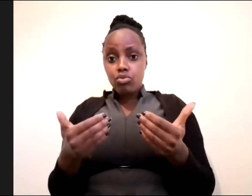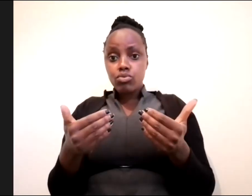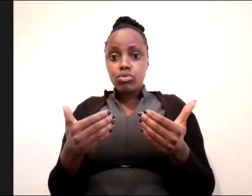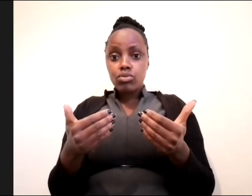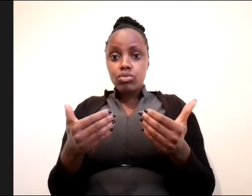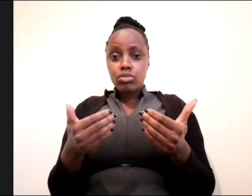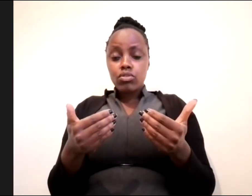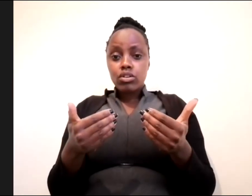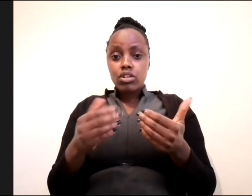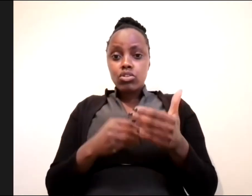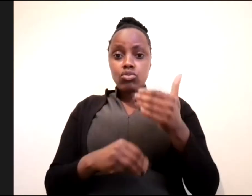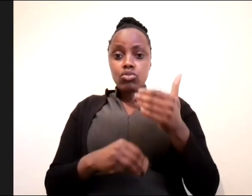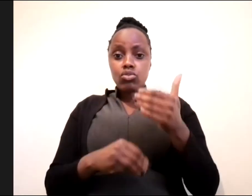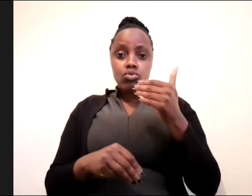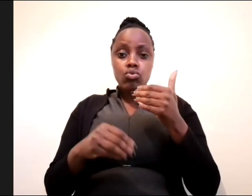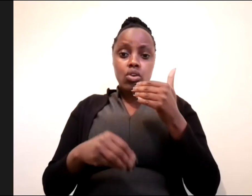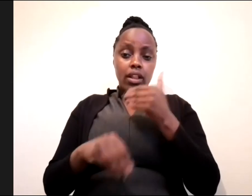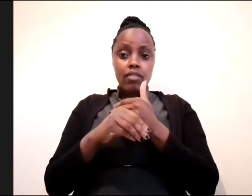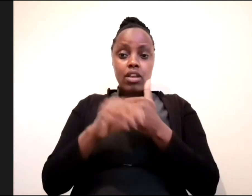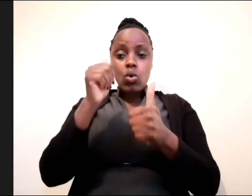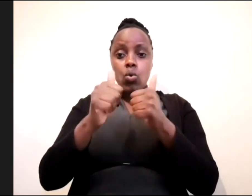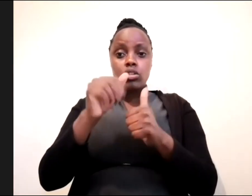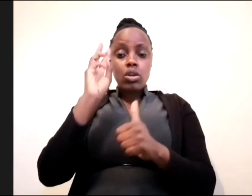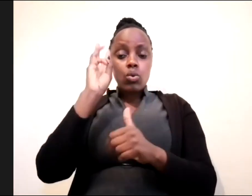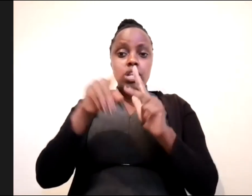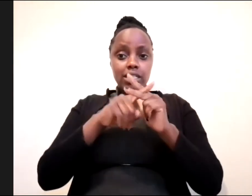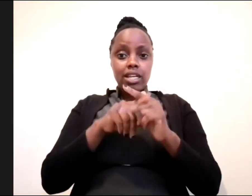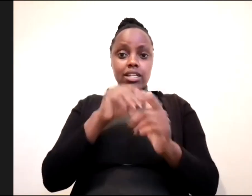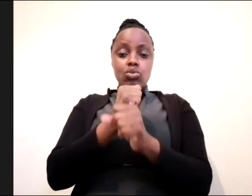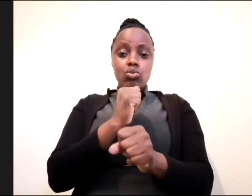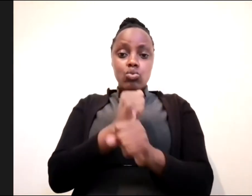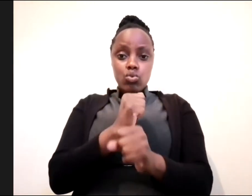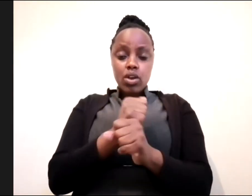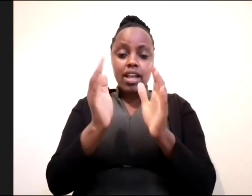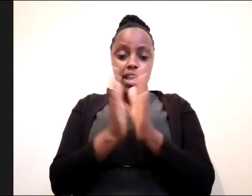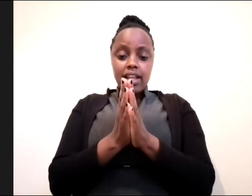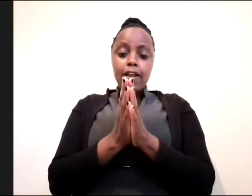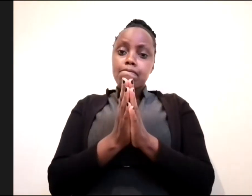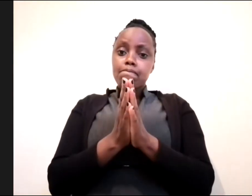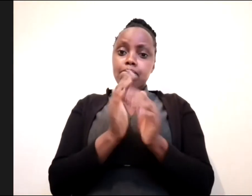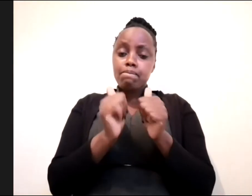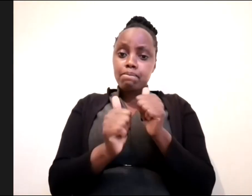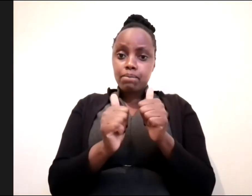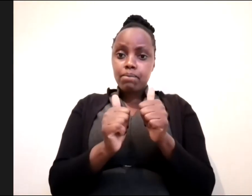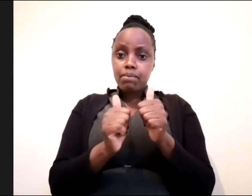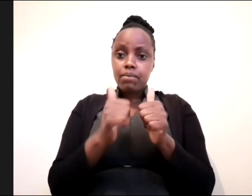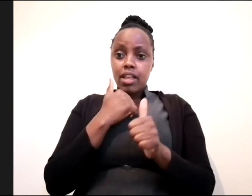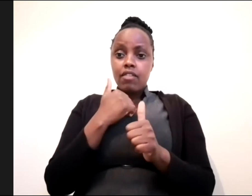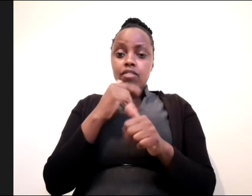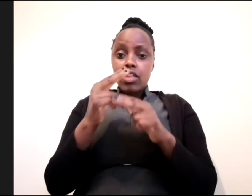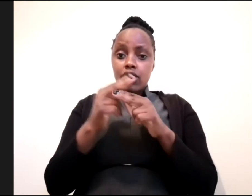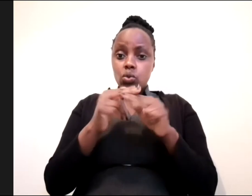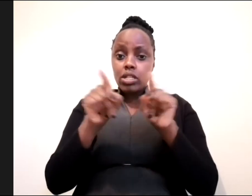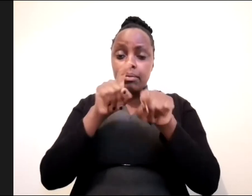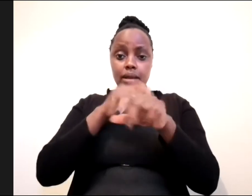to add some substances, and that you start to work on a dossier while you're doing this, and so on. As soon you do it,